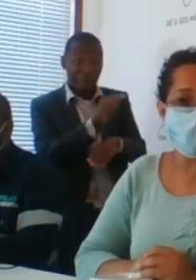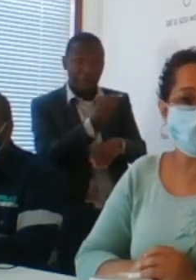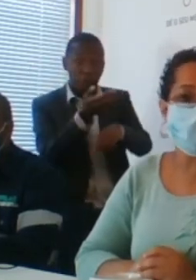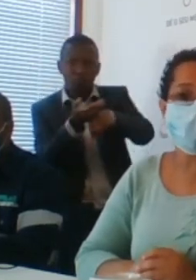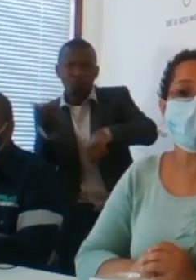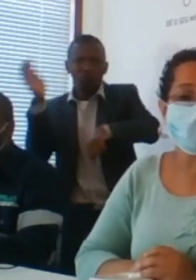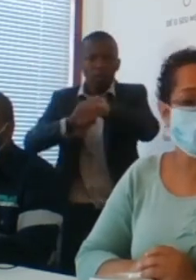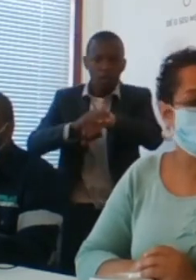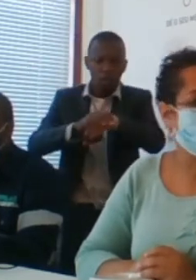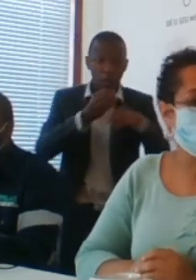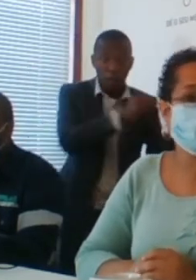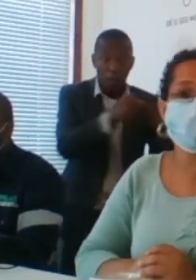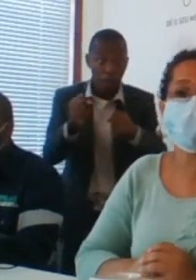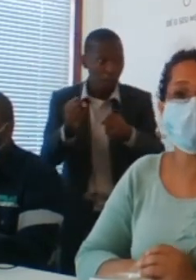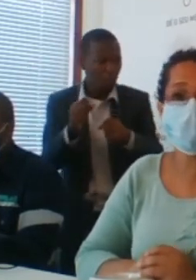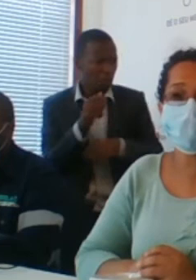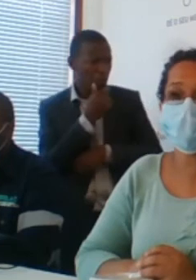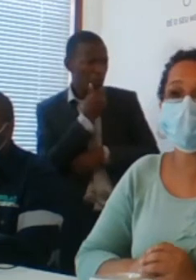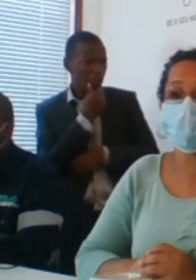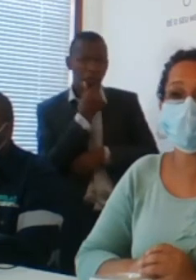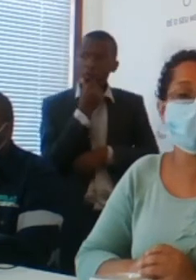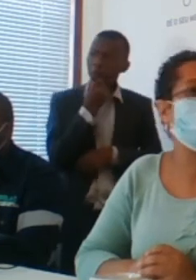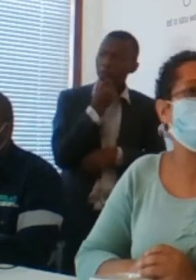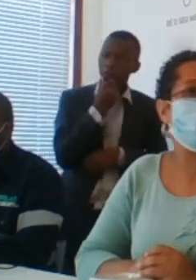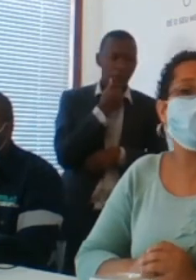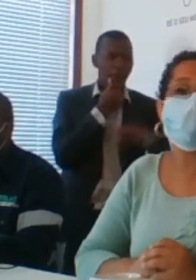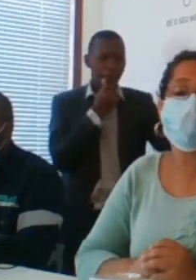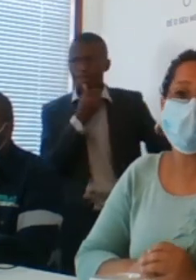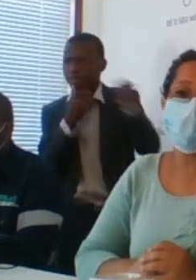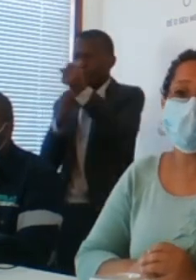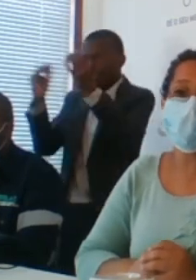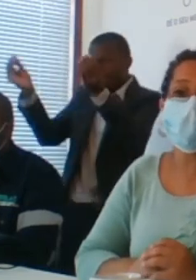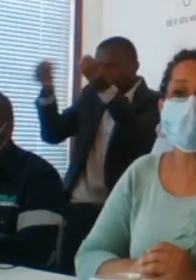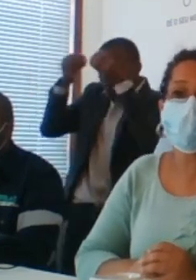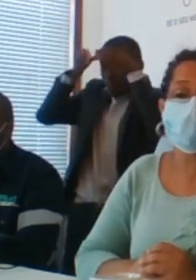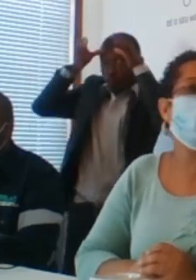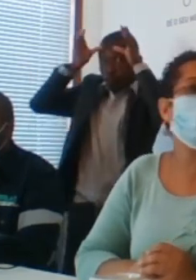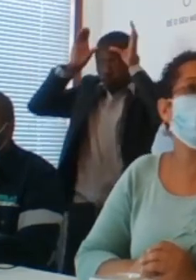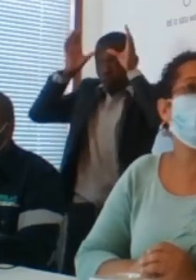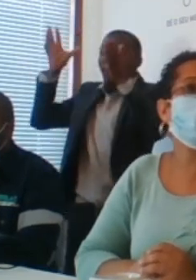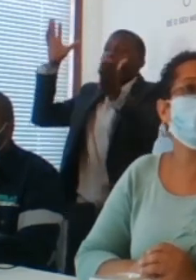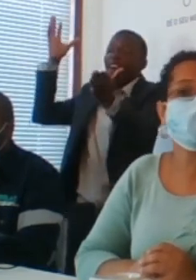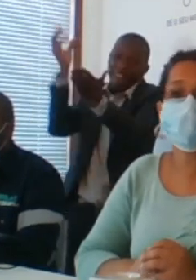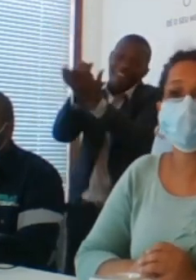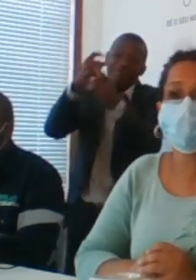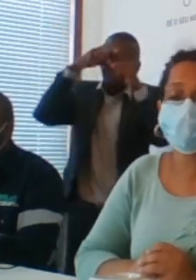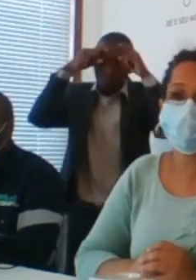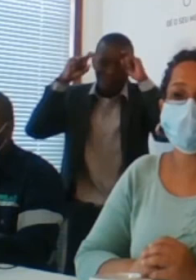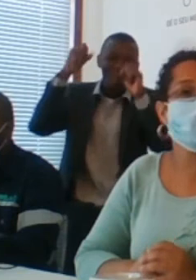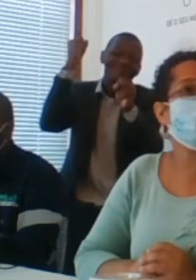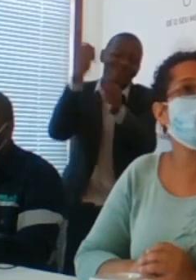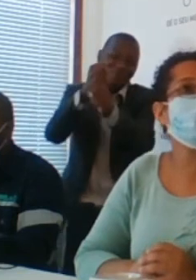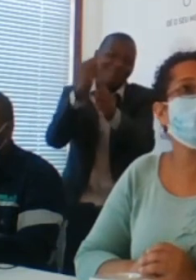are capable, are competent, and have enough knowledge to be in any job available